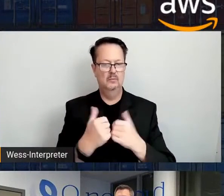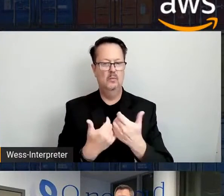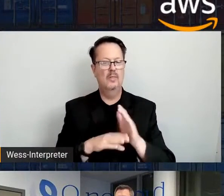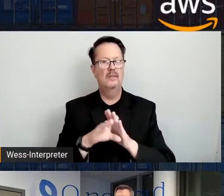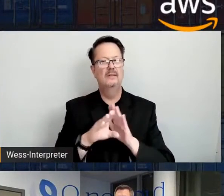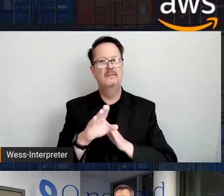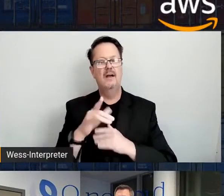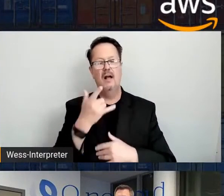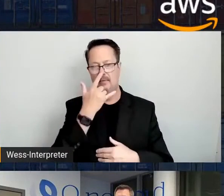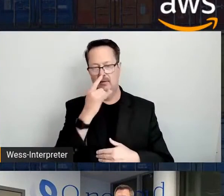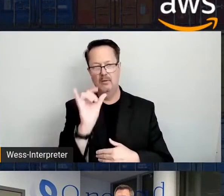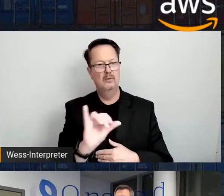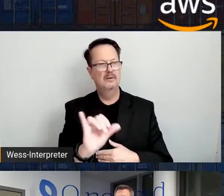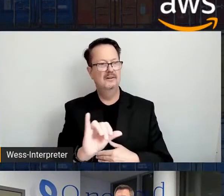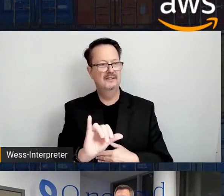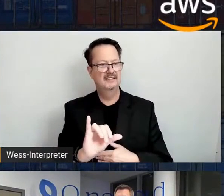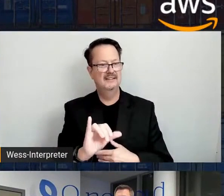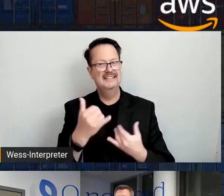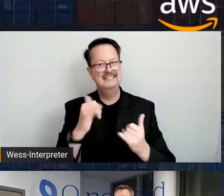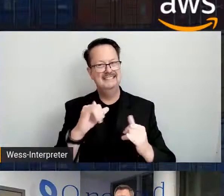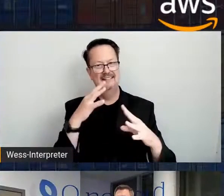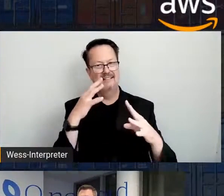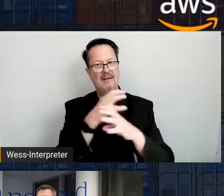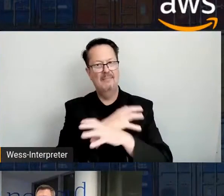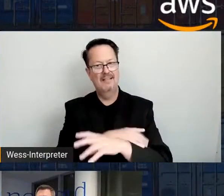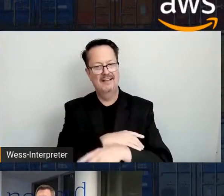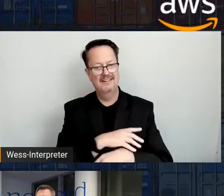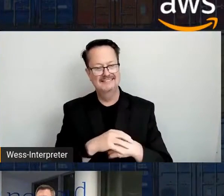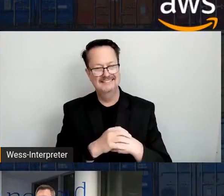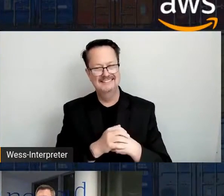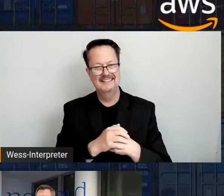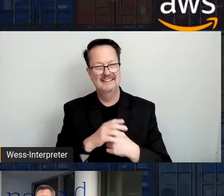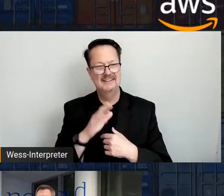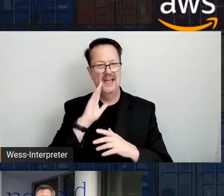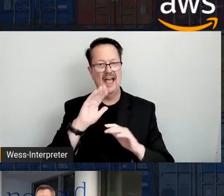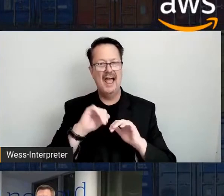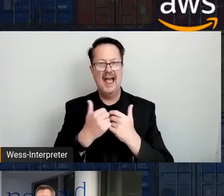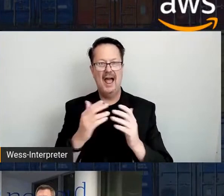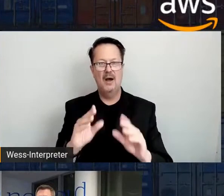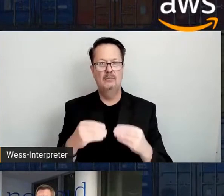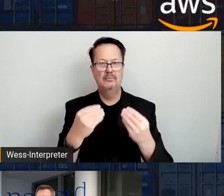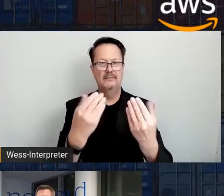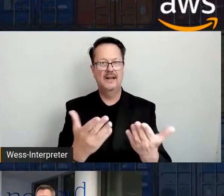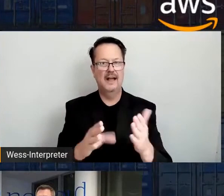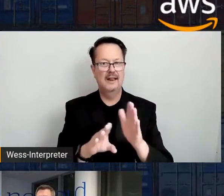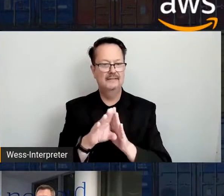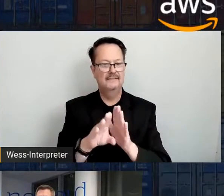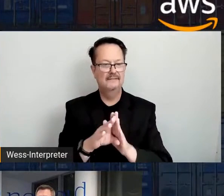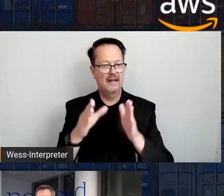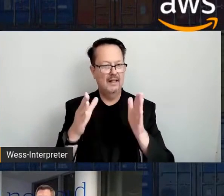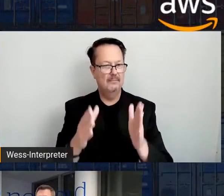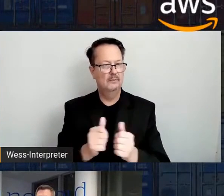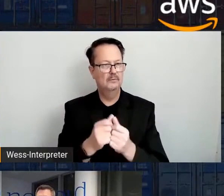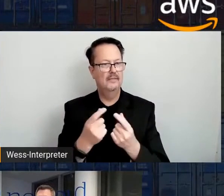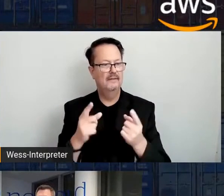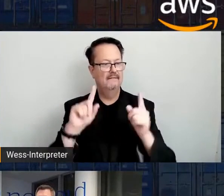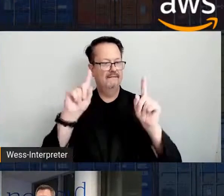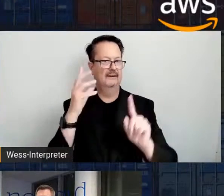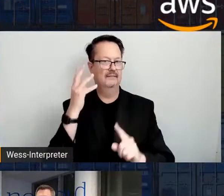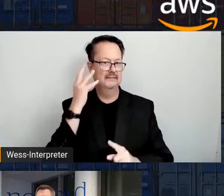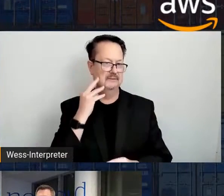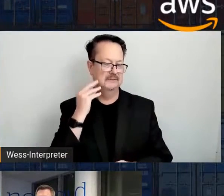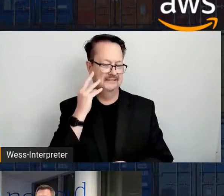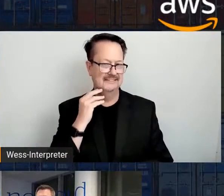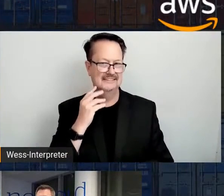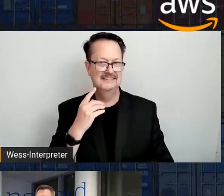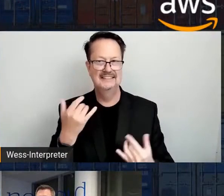still somewhat complex, right? How providing the developers with an effective experience